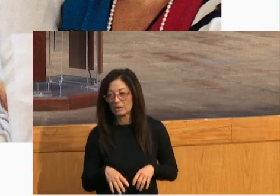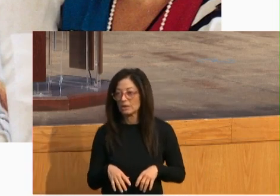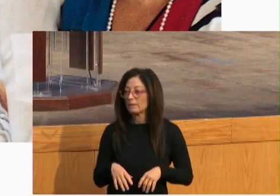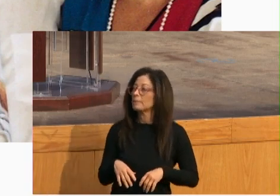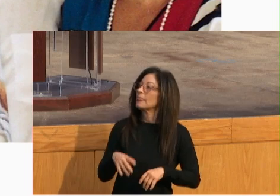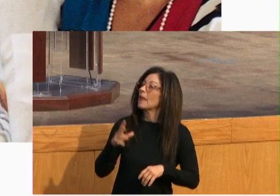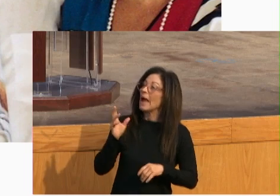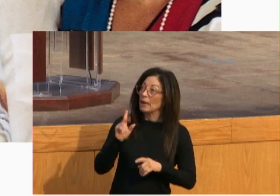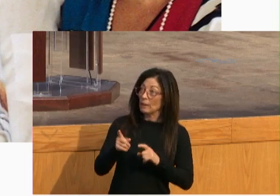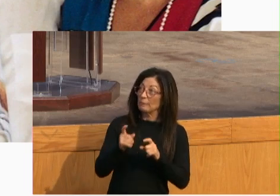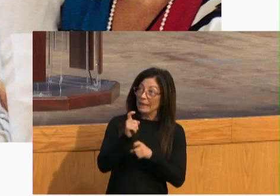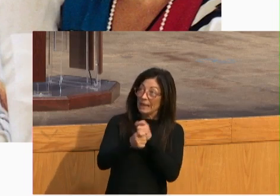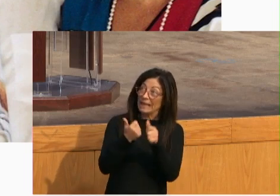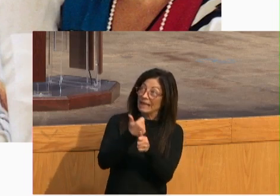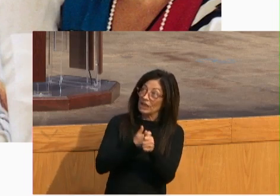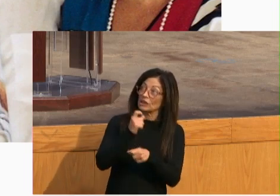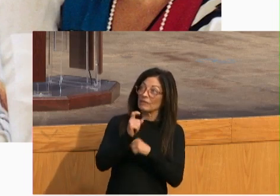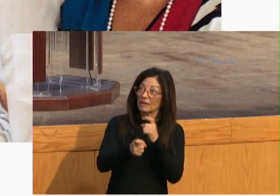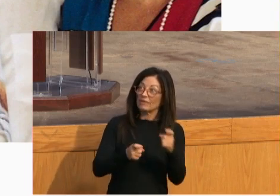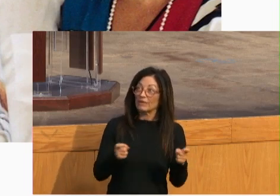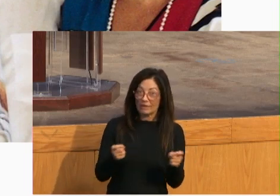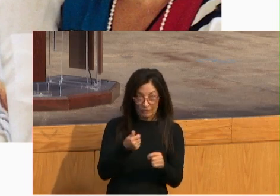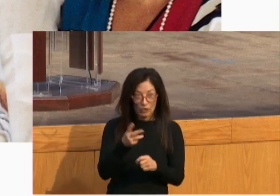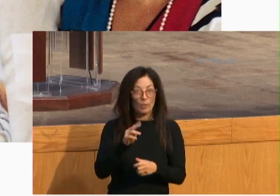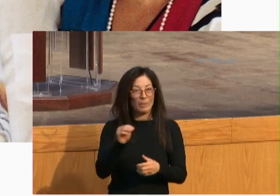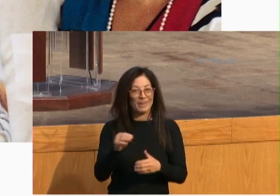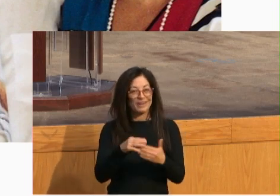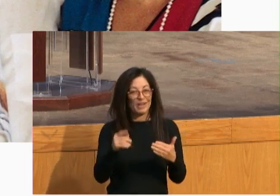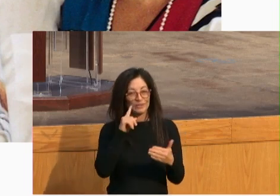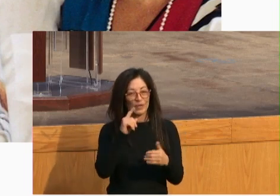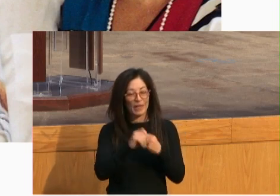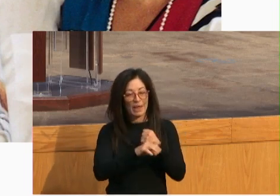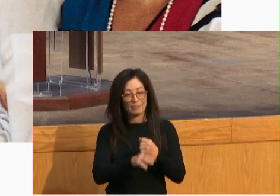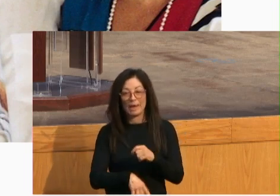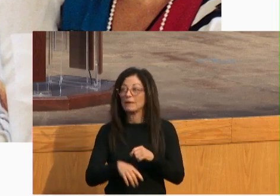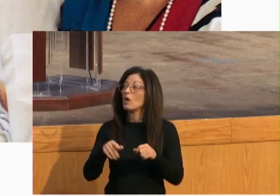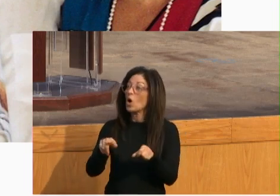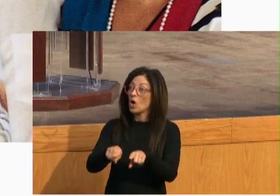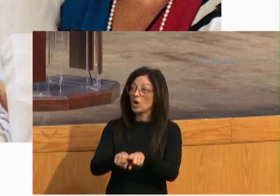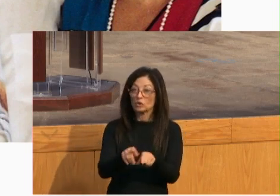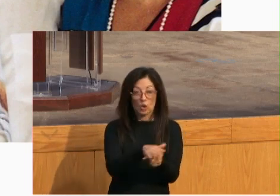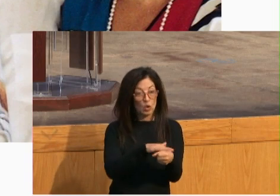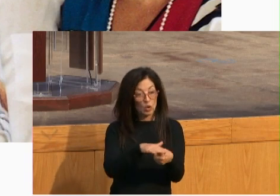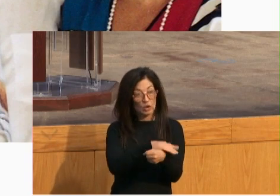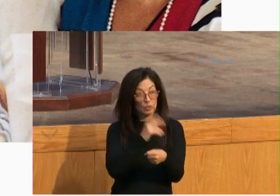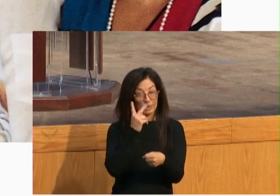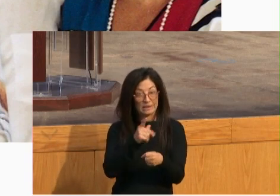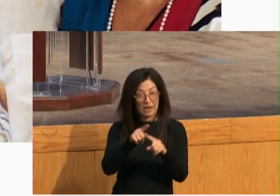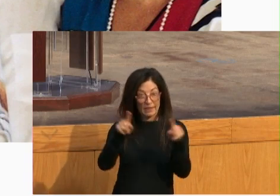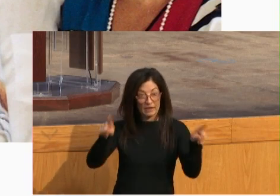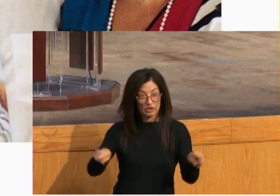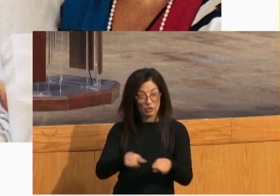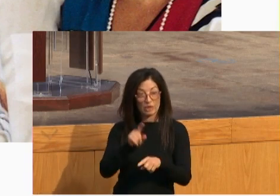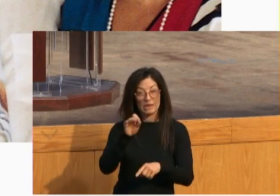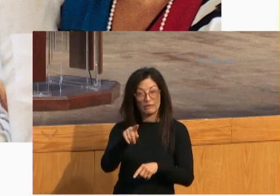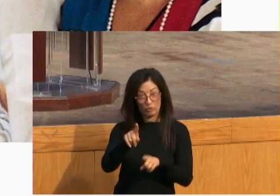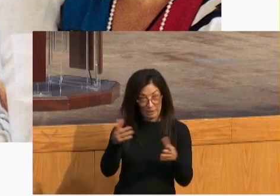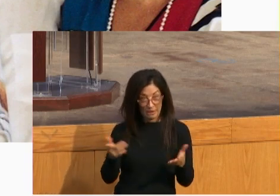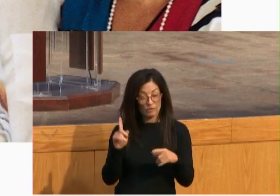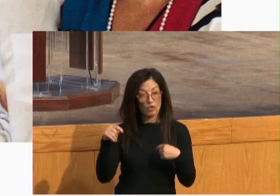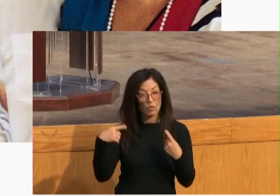committed $1 million to the campaign. Locally, you'll see on the screen, For those of you who have been here for a